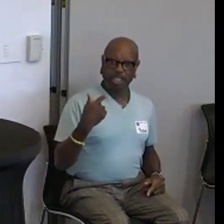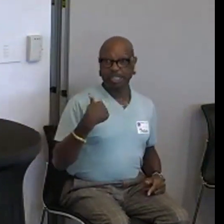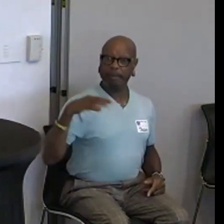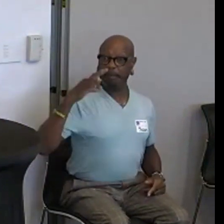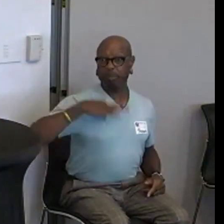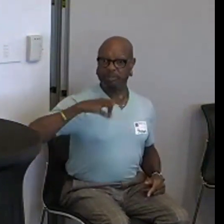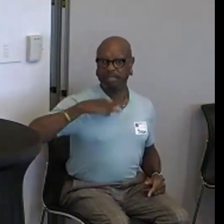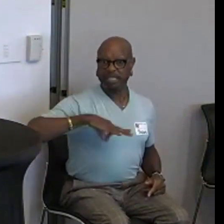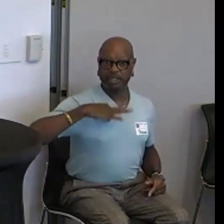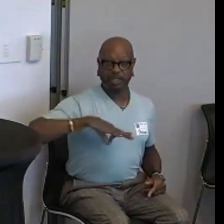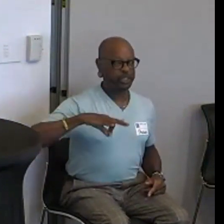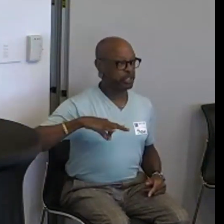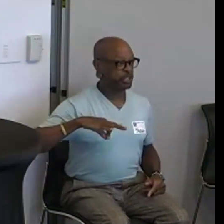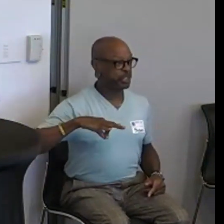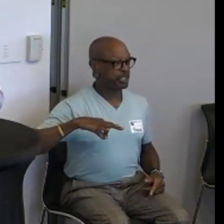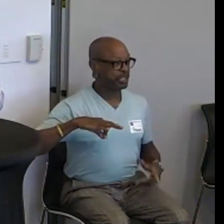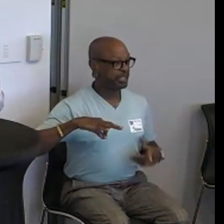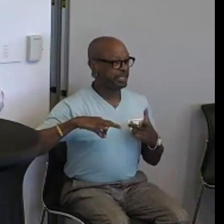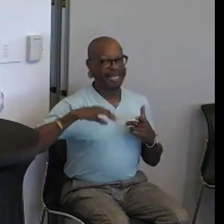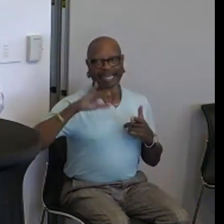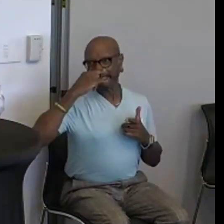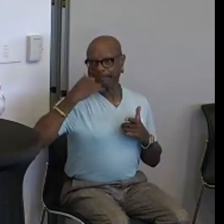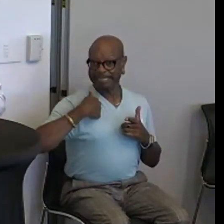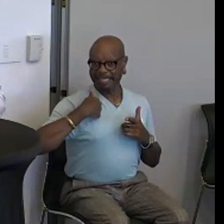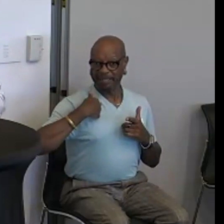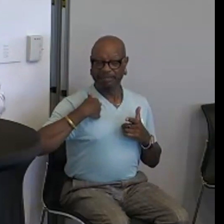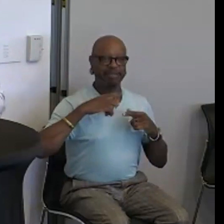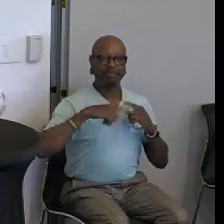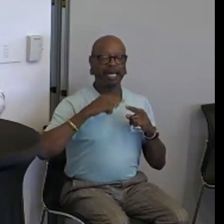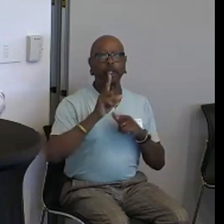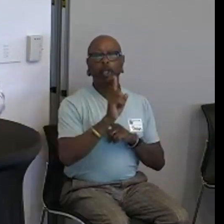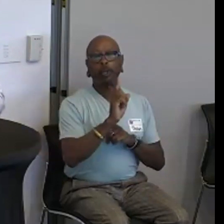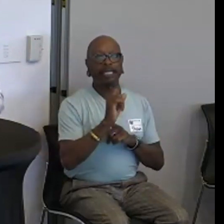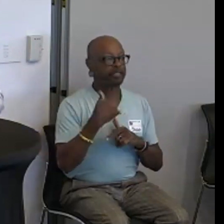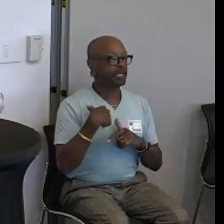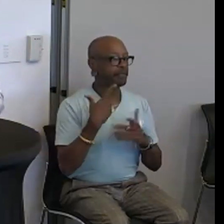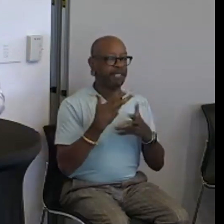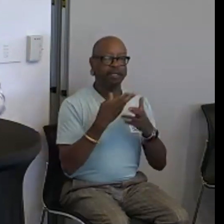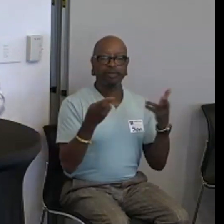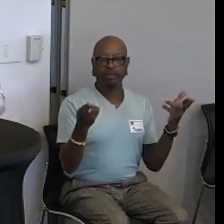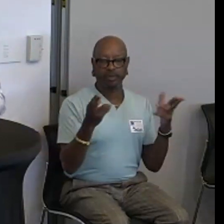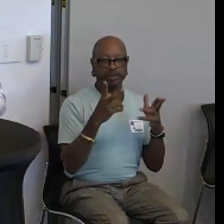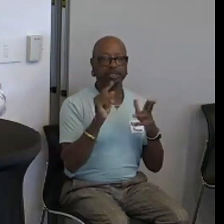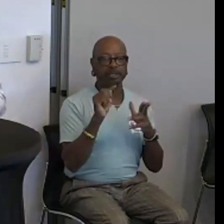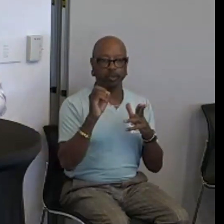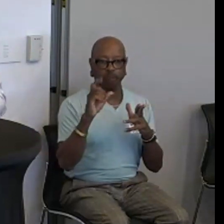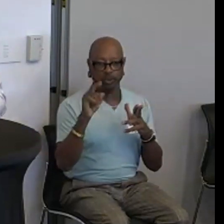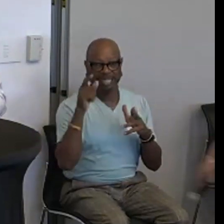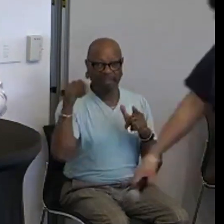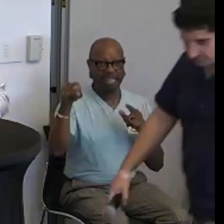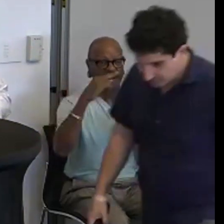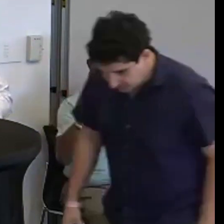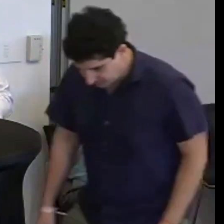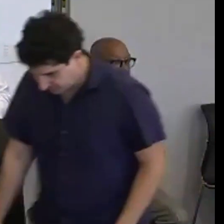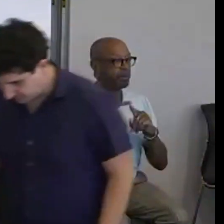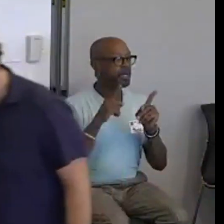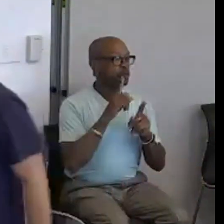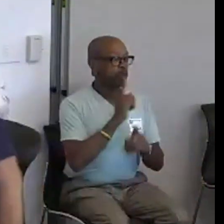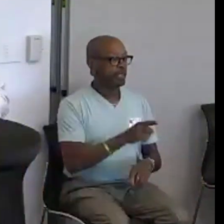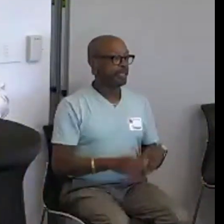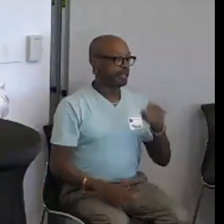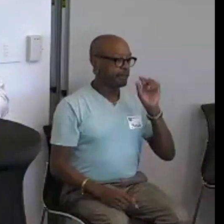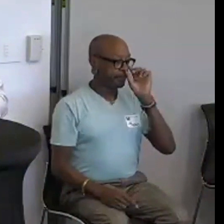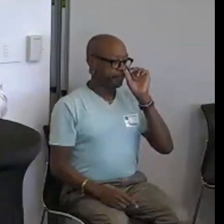privileged blind kid when it comes to education. Had a lot of resources out there and a lot of tools, but